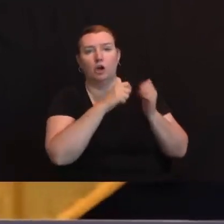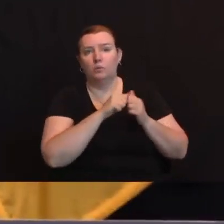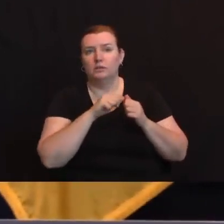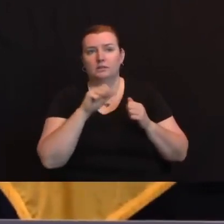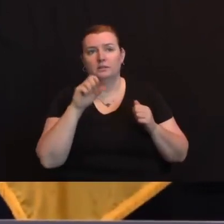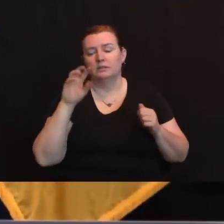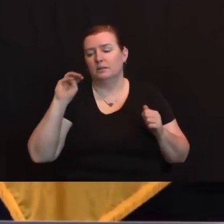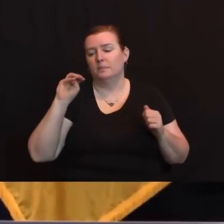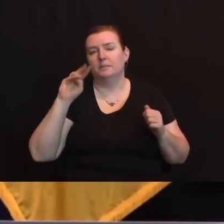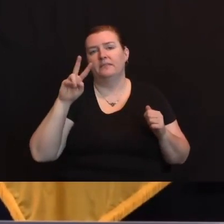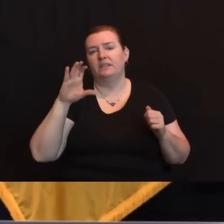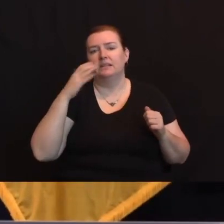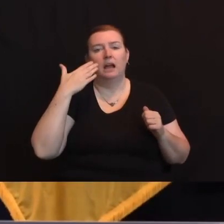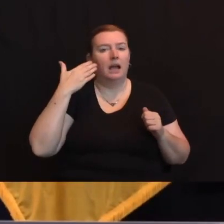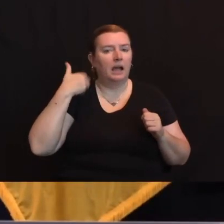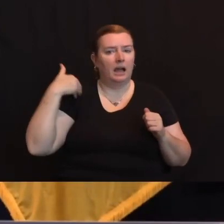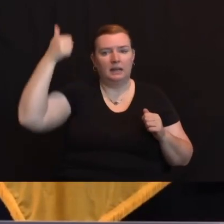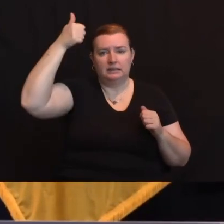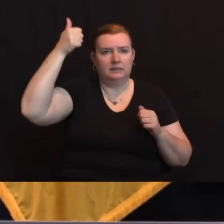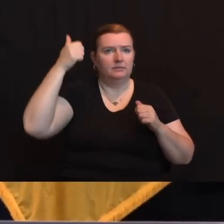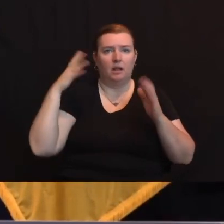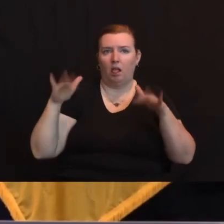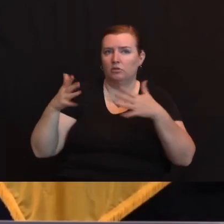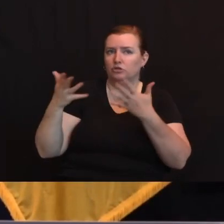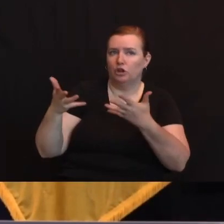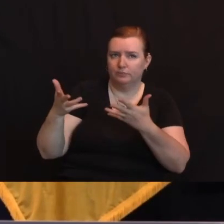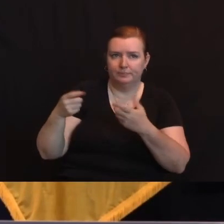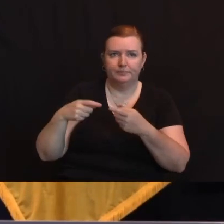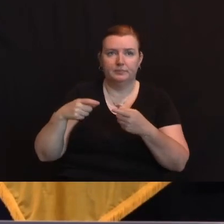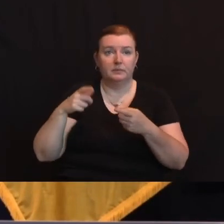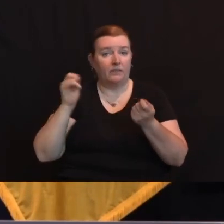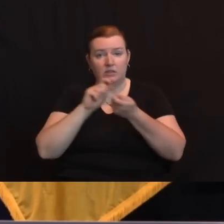a harder read on that, we'll come back to you.